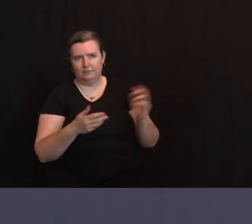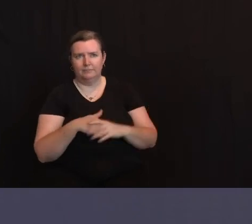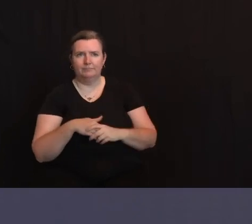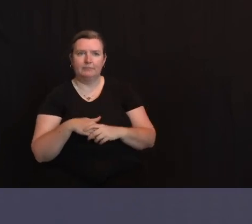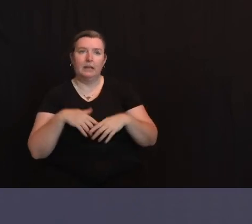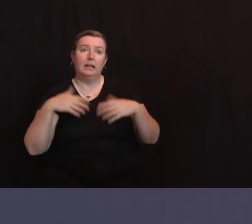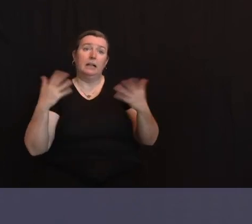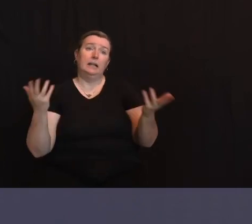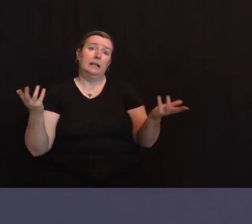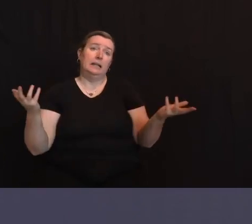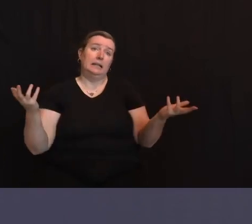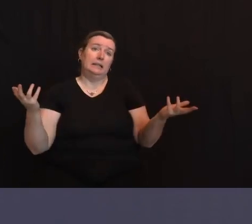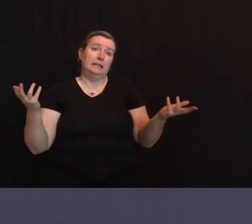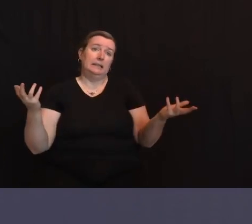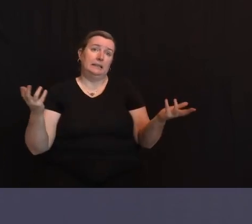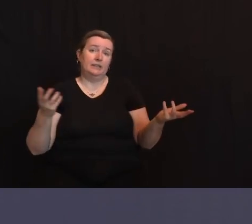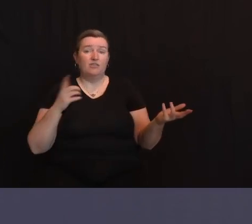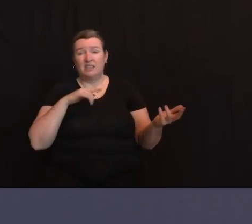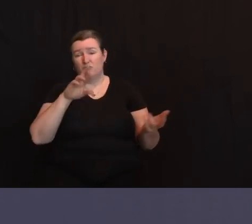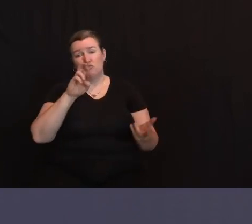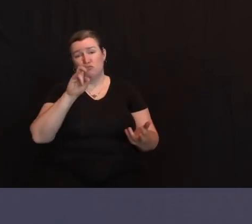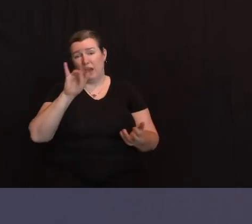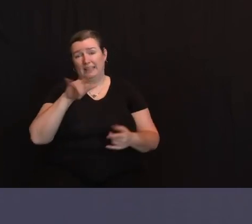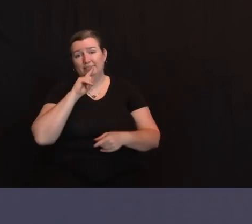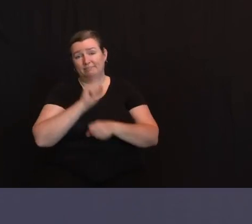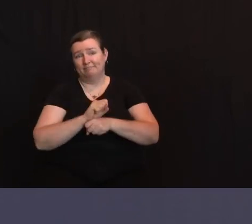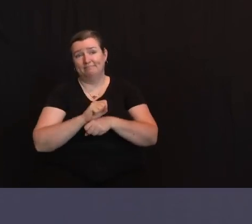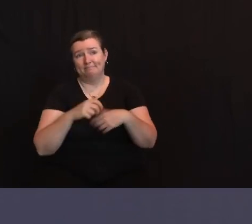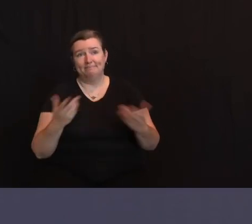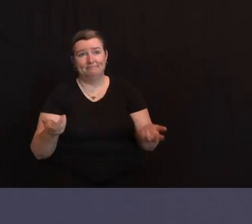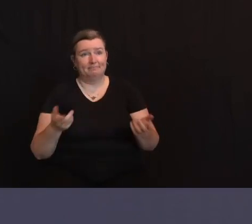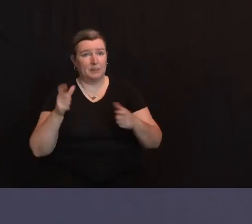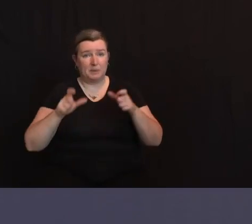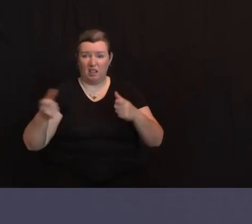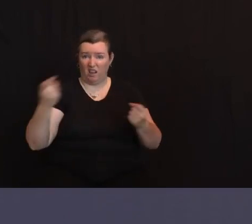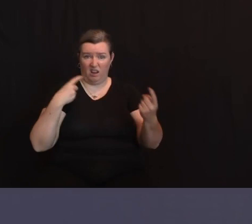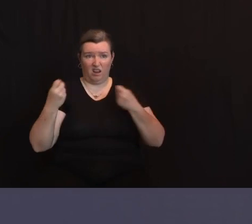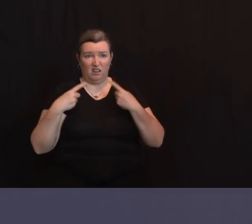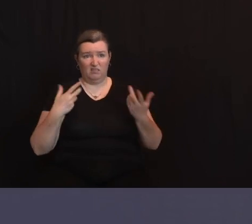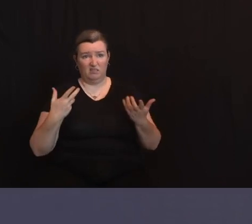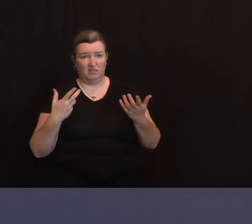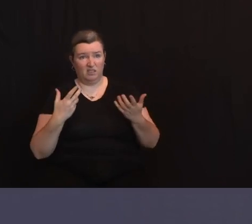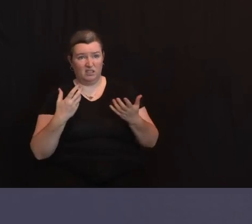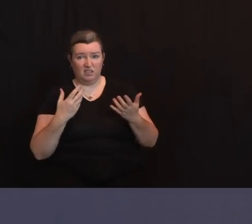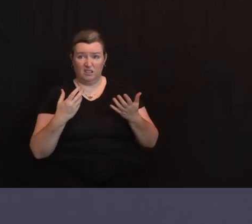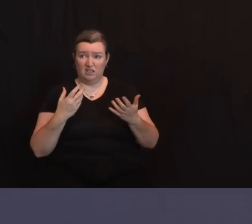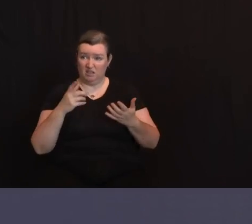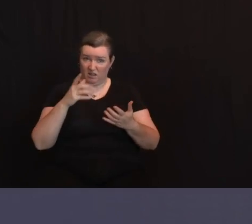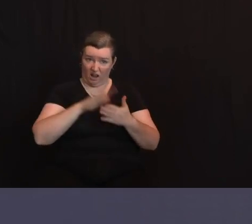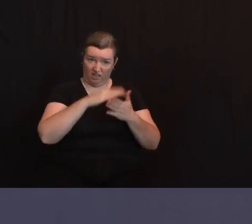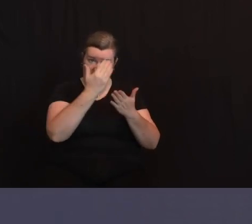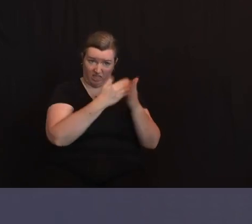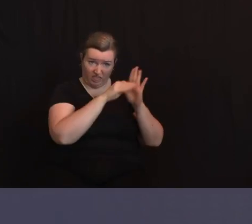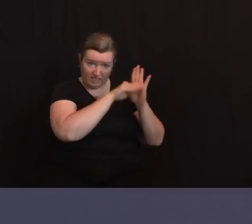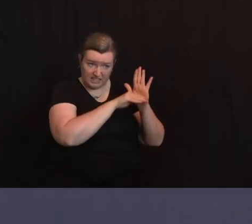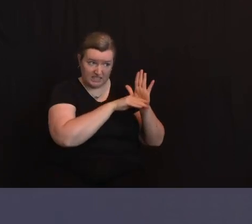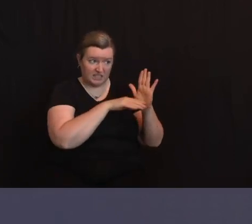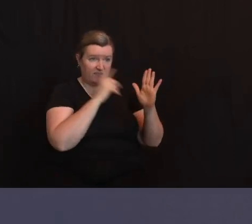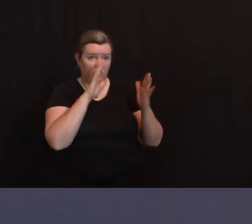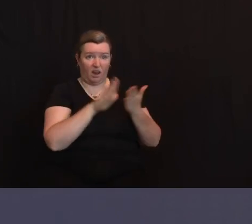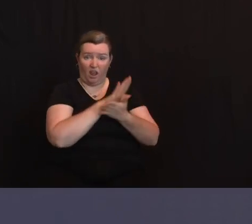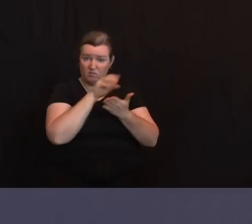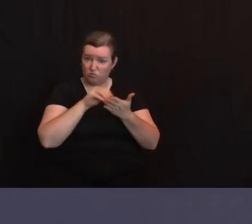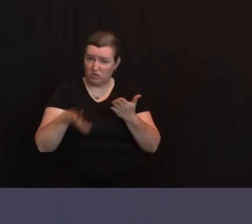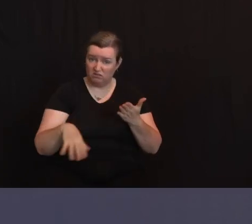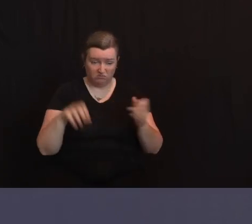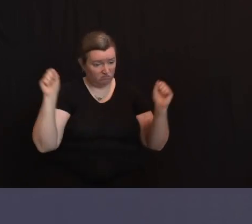be a reality. Someone asked me, did it include college students? Yeah, it does. So we were already, Mom and she and I were last